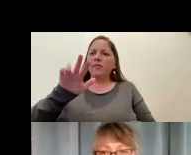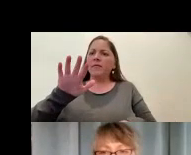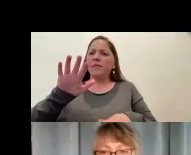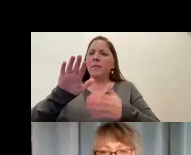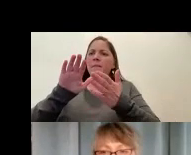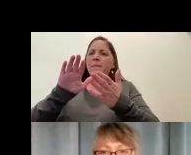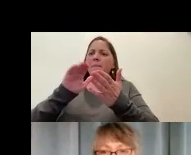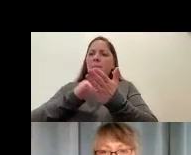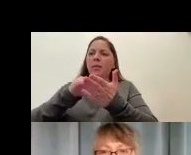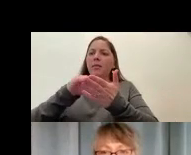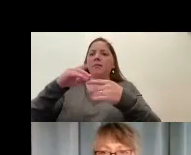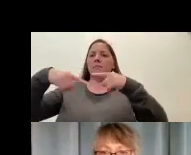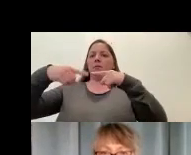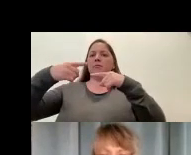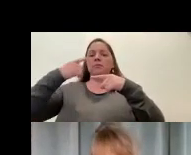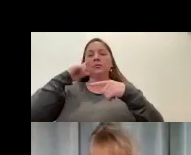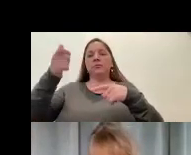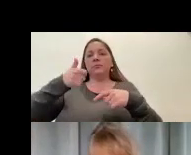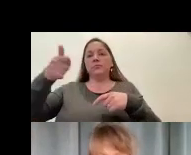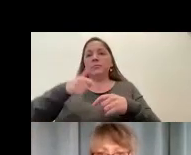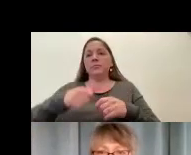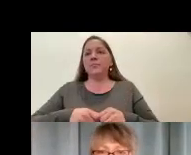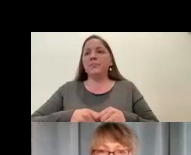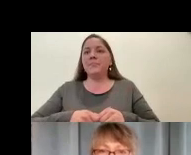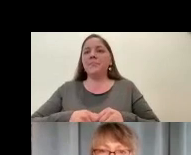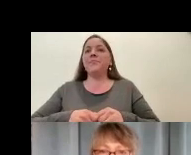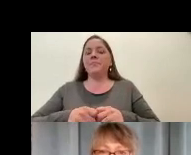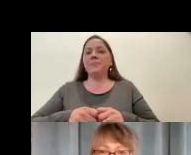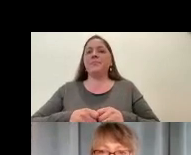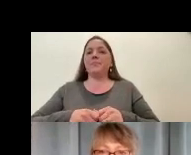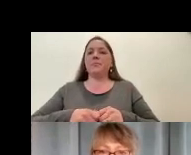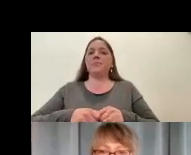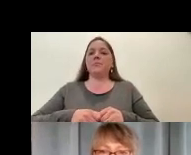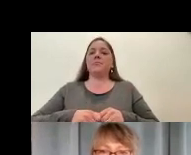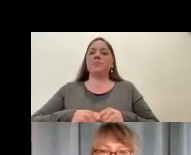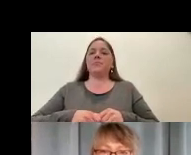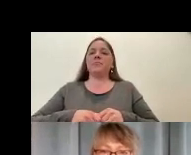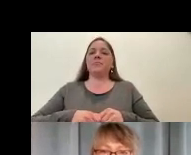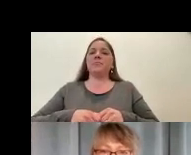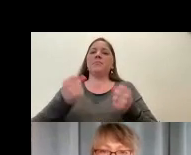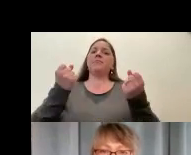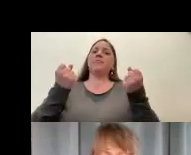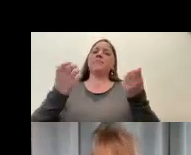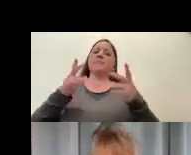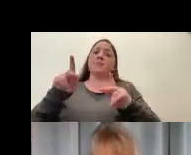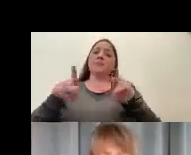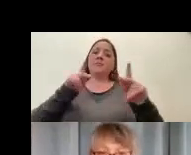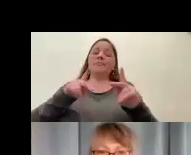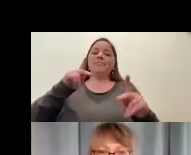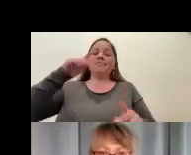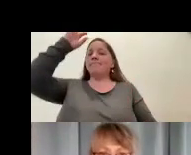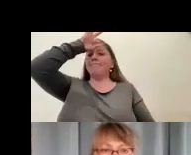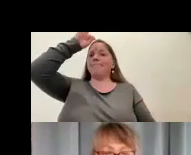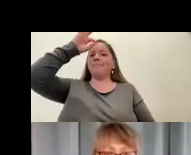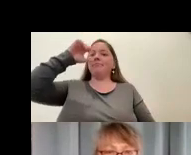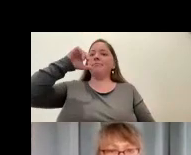assisted transportation. And so a lot of people don't know about us. I don't